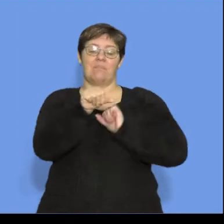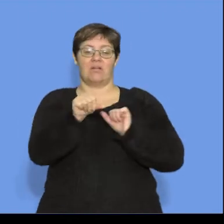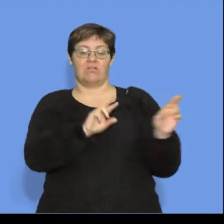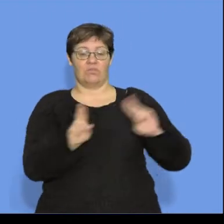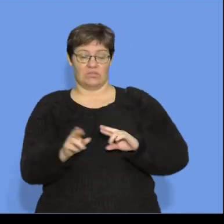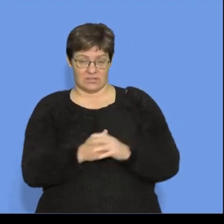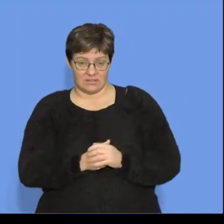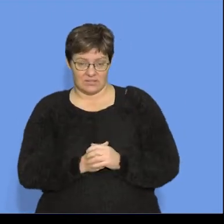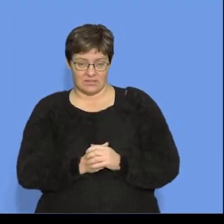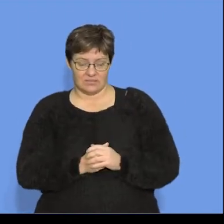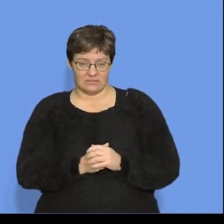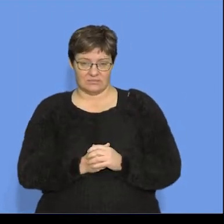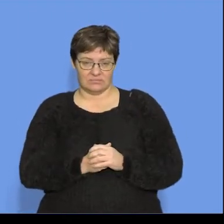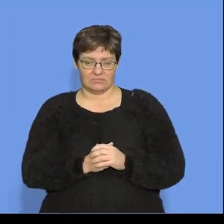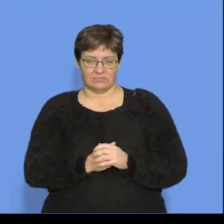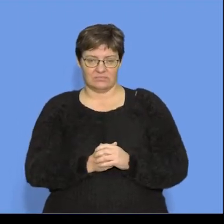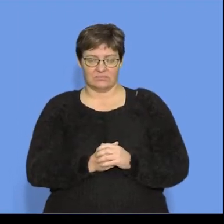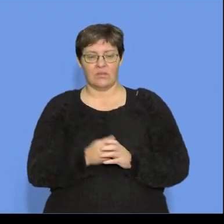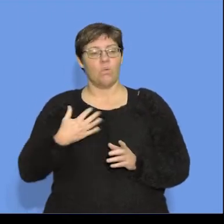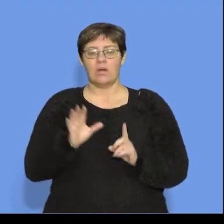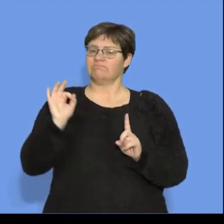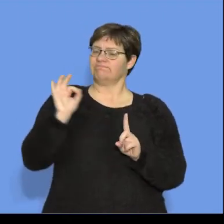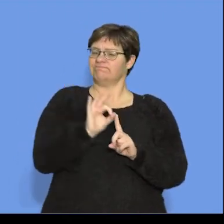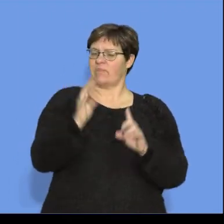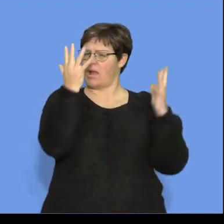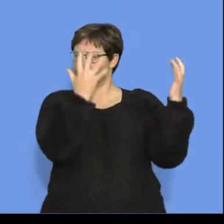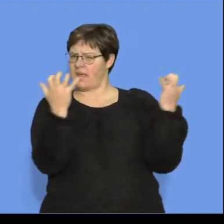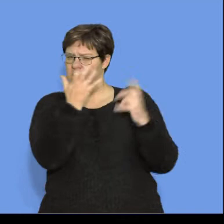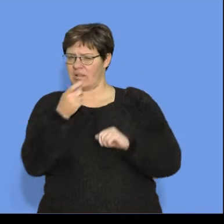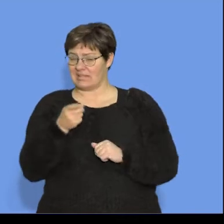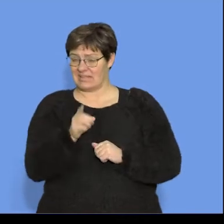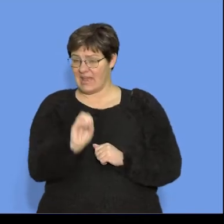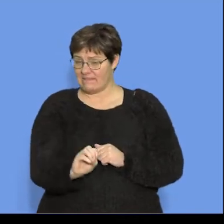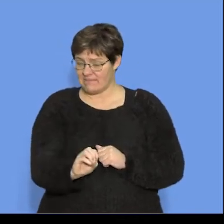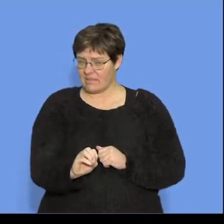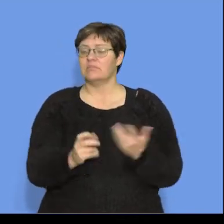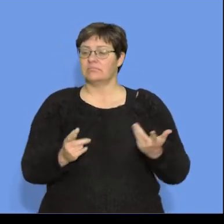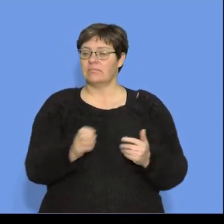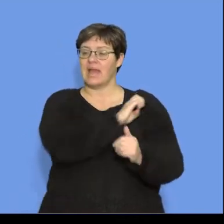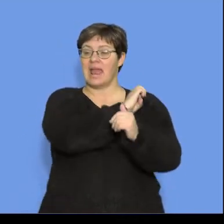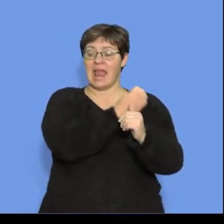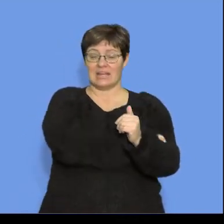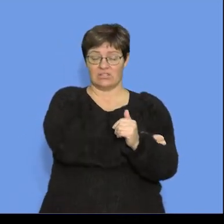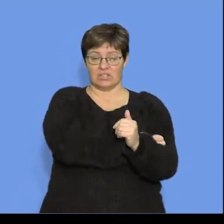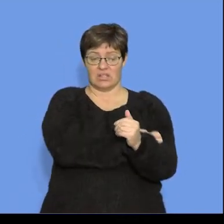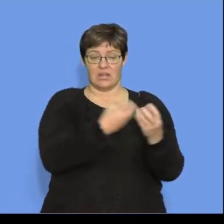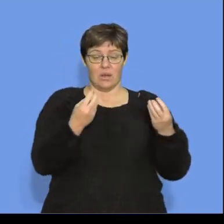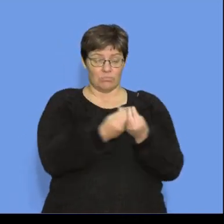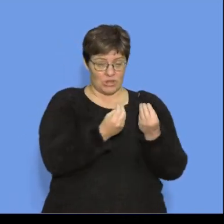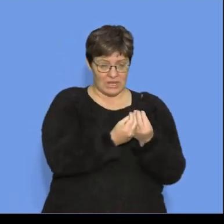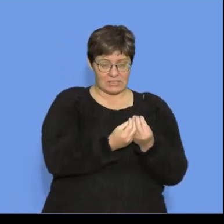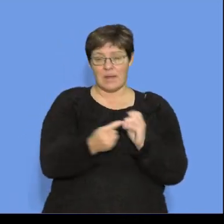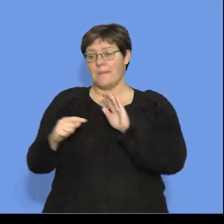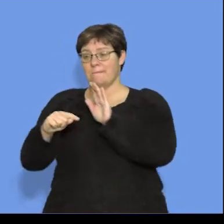Now, if we want to be exact in terms of calculating this, it's the energy of the product minus